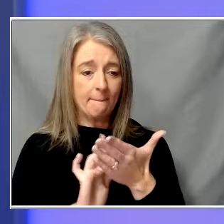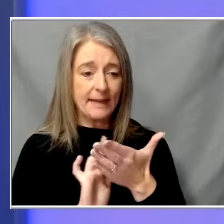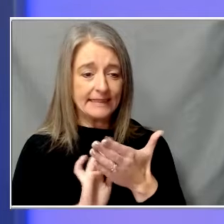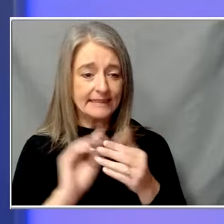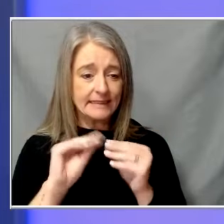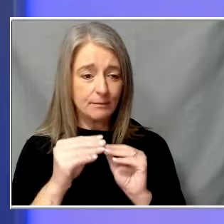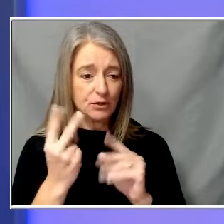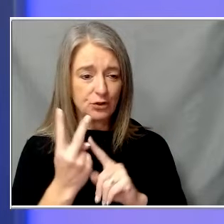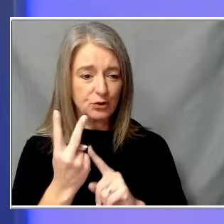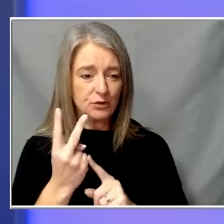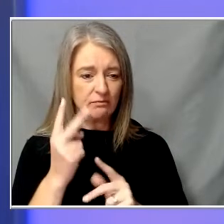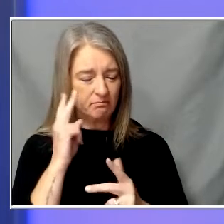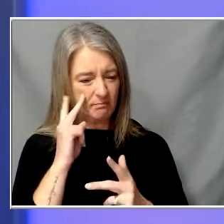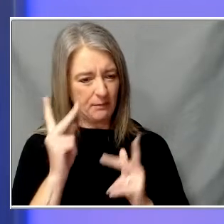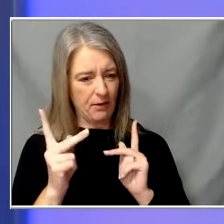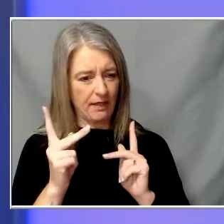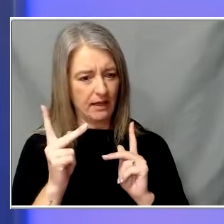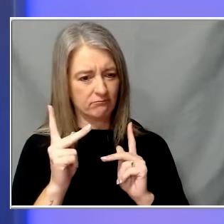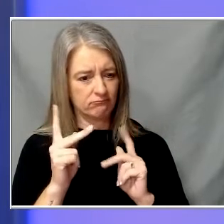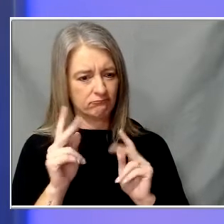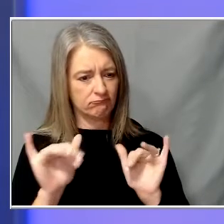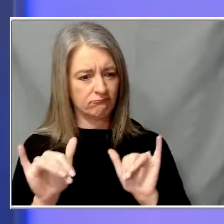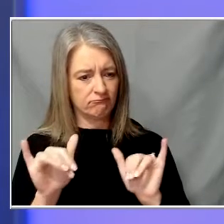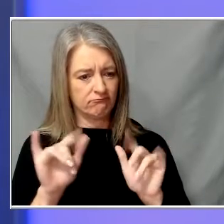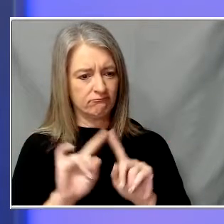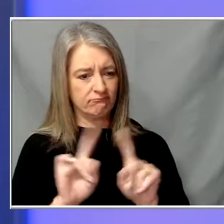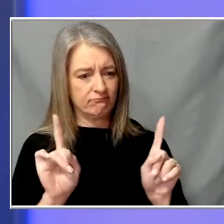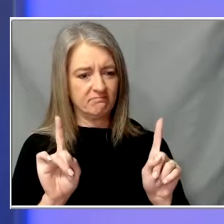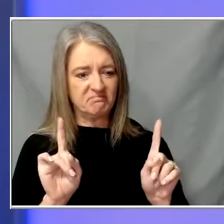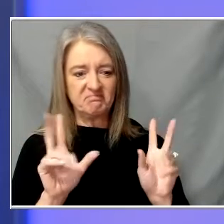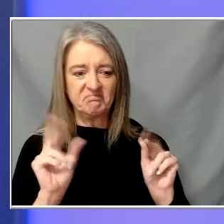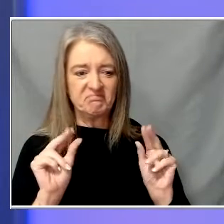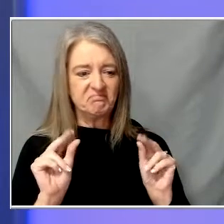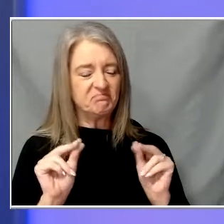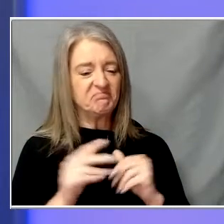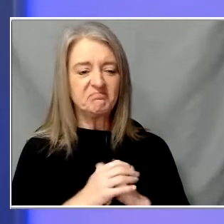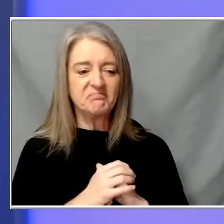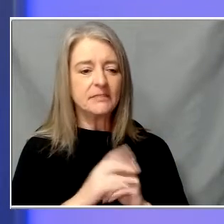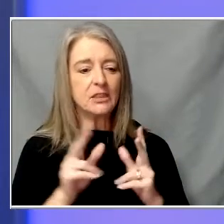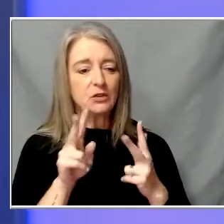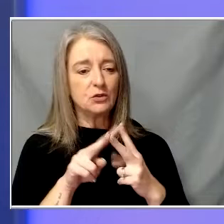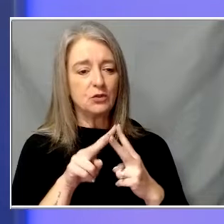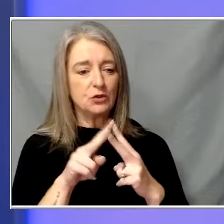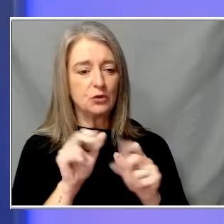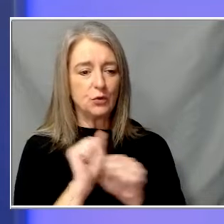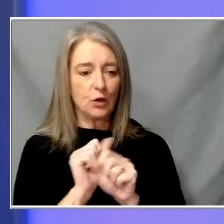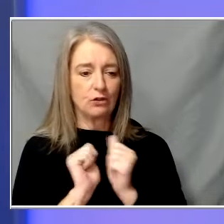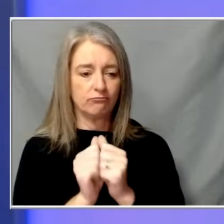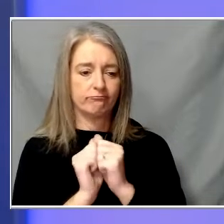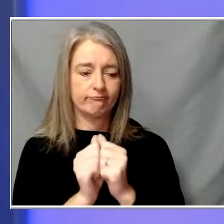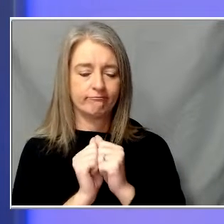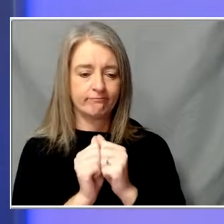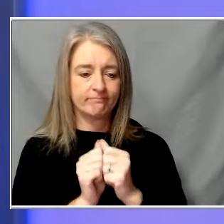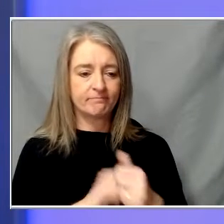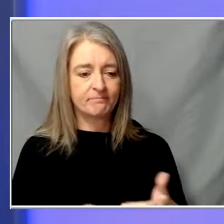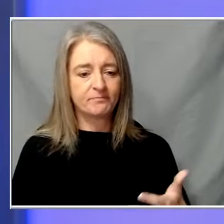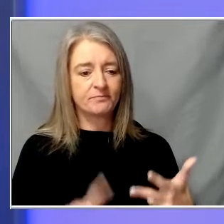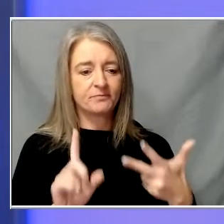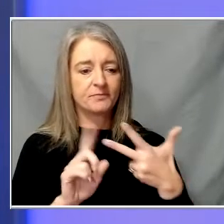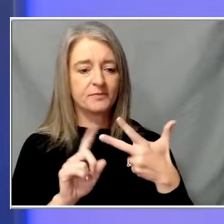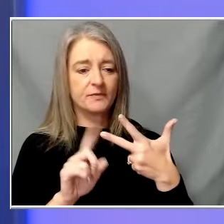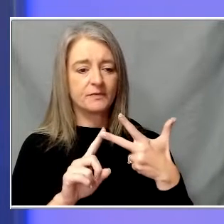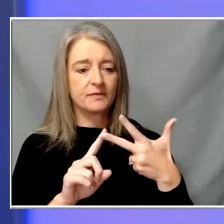look at those as being mutually exclusive, and I don't think that's the case here. I think that those 2 worked hand in hand together. 3rd would be